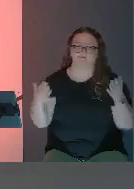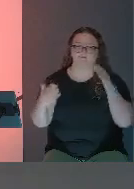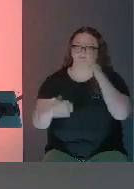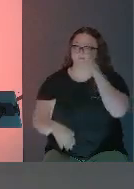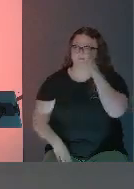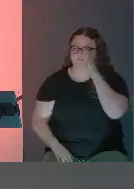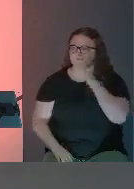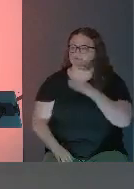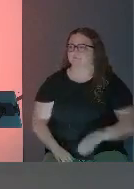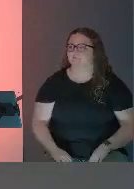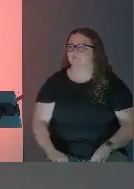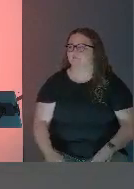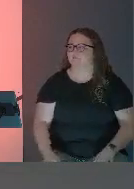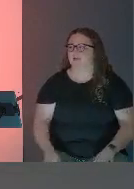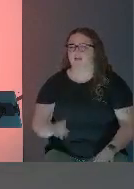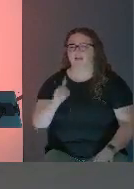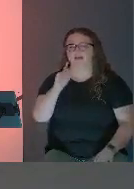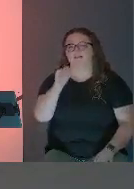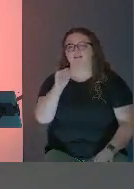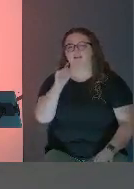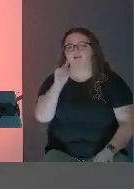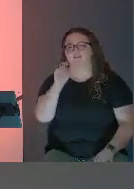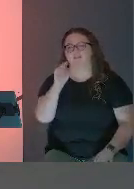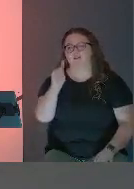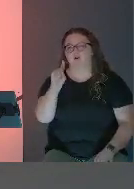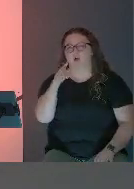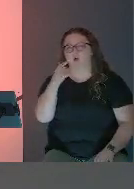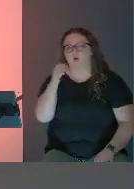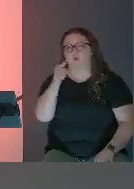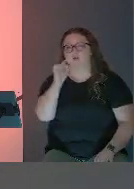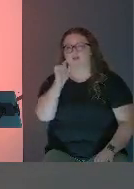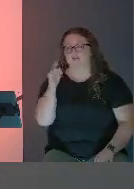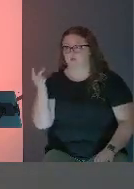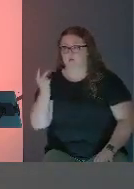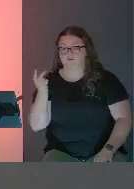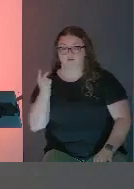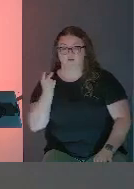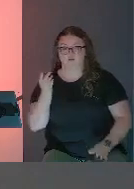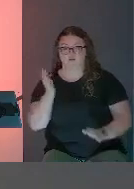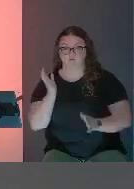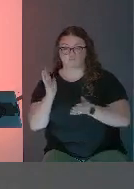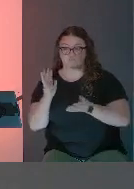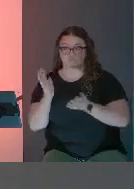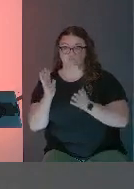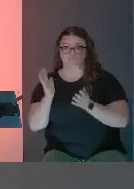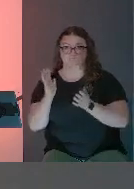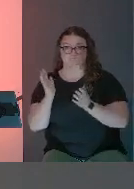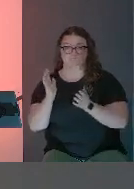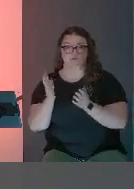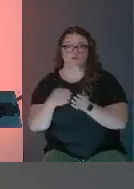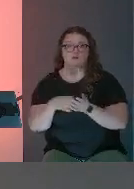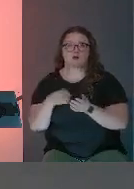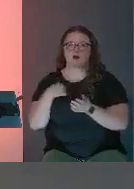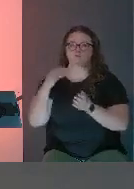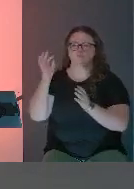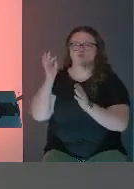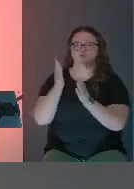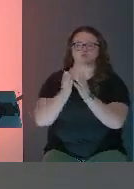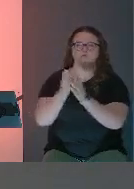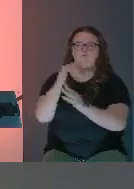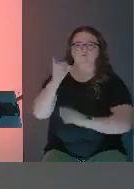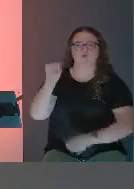David Gomez when we were discipling, and he shared with me how when we preached through the book of Joshua just a couple of years ago, how it was